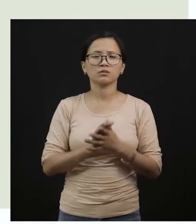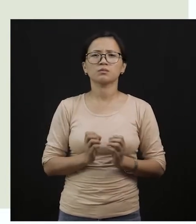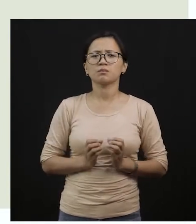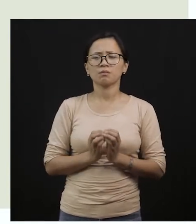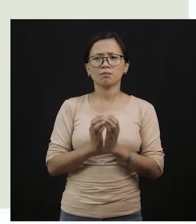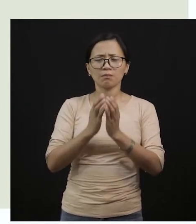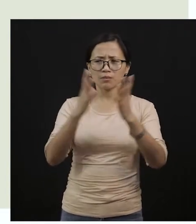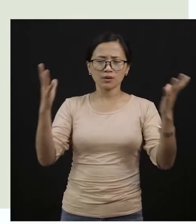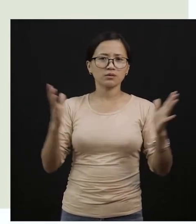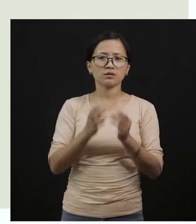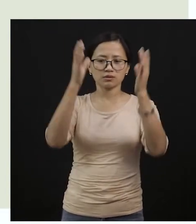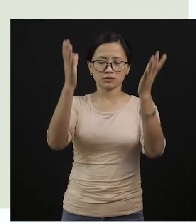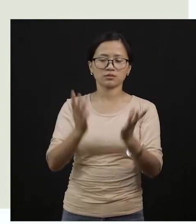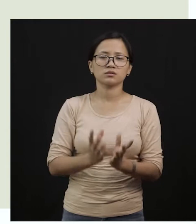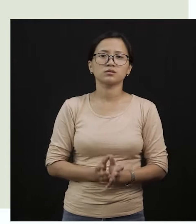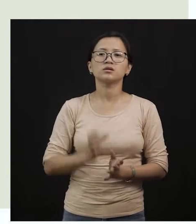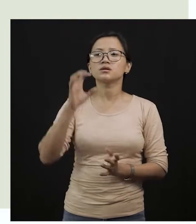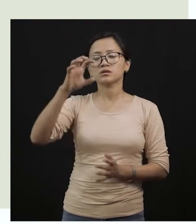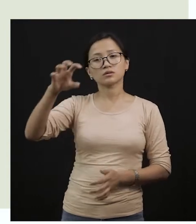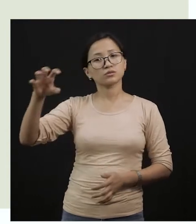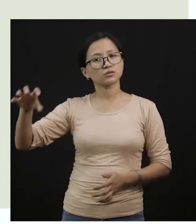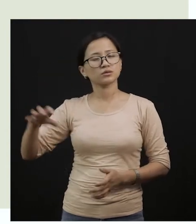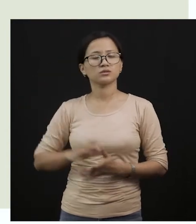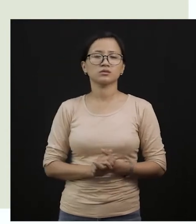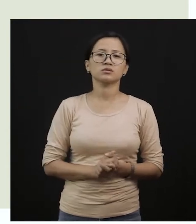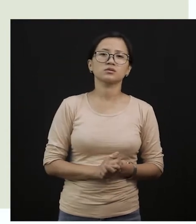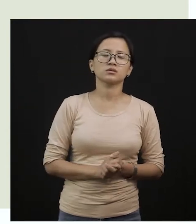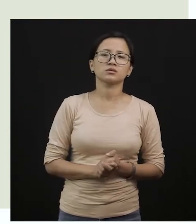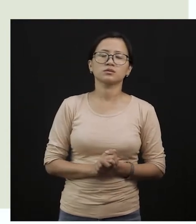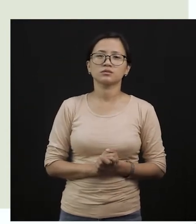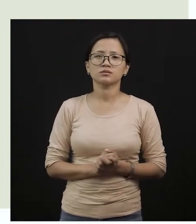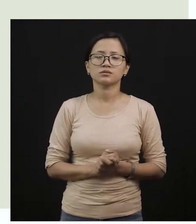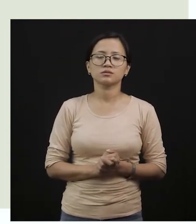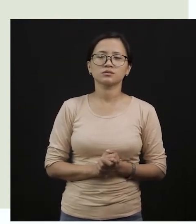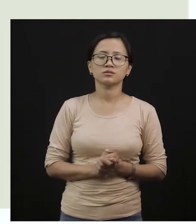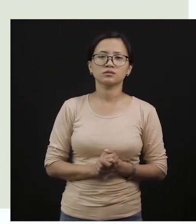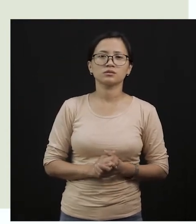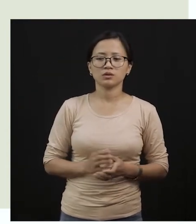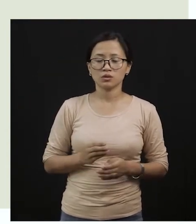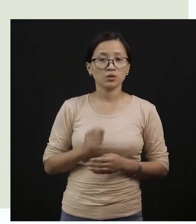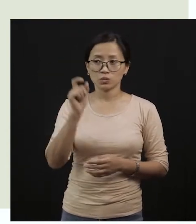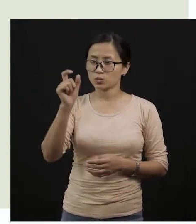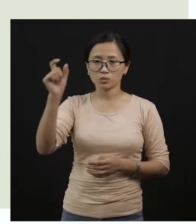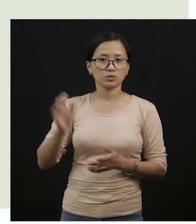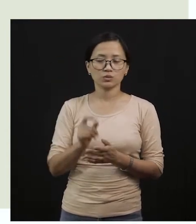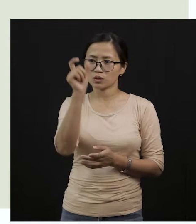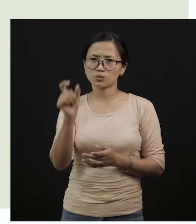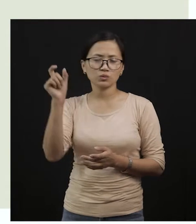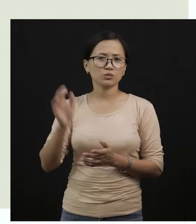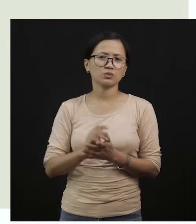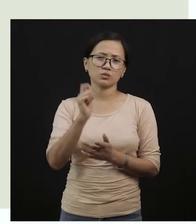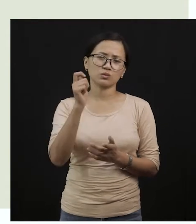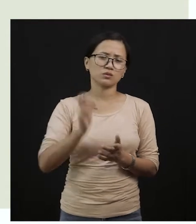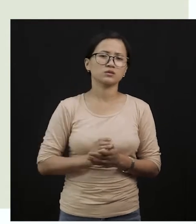right? India is a country, England is a country, Pakistan is a country. And so likewise, her work spread all over the world. Because of